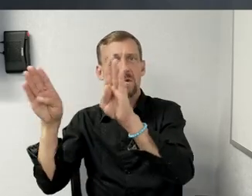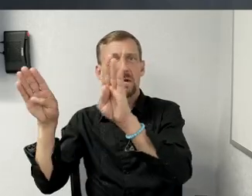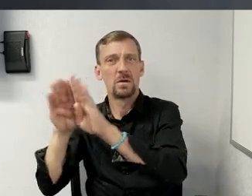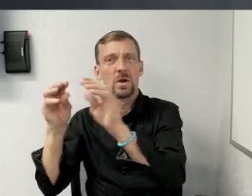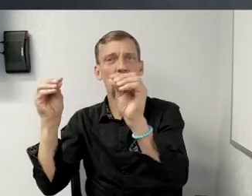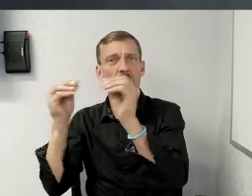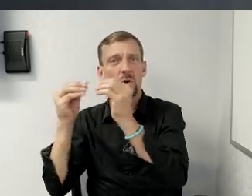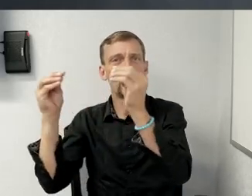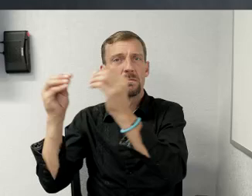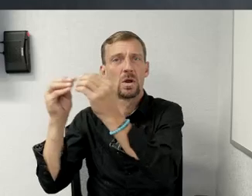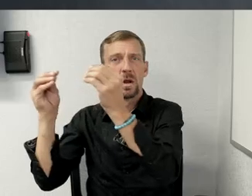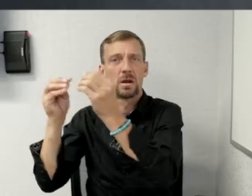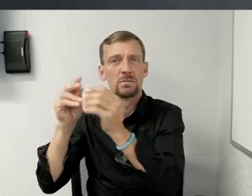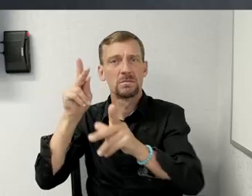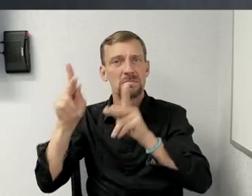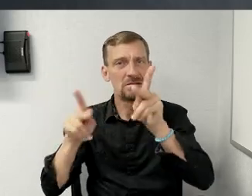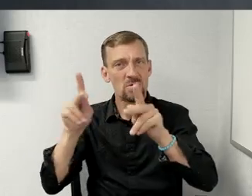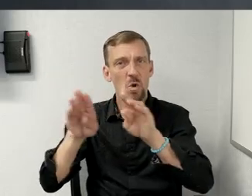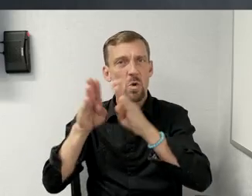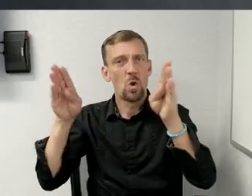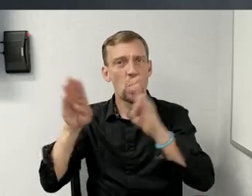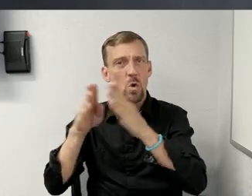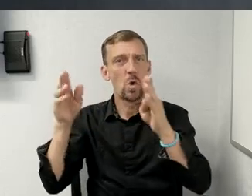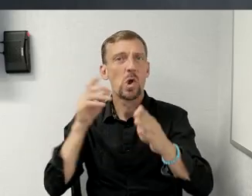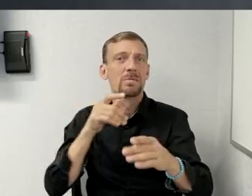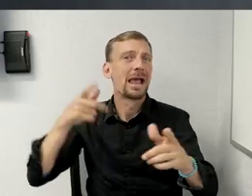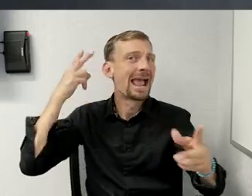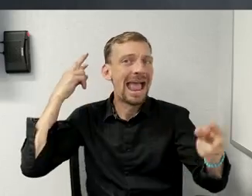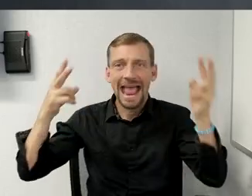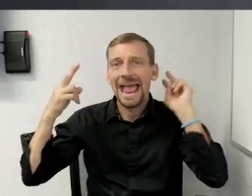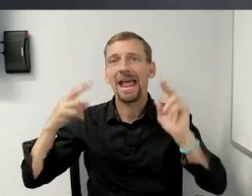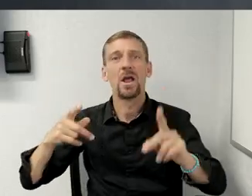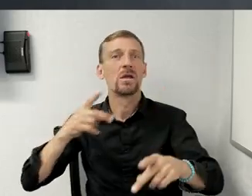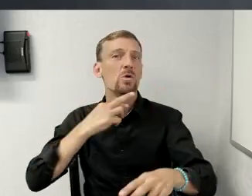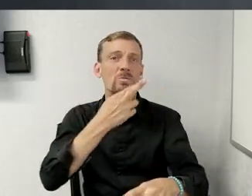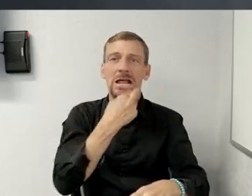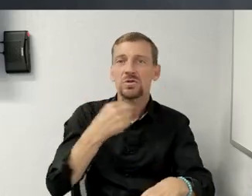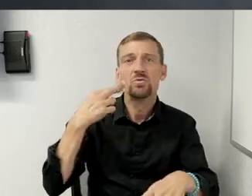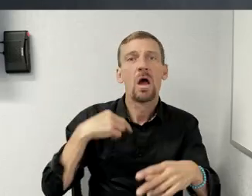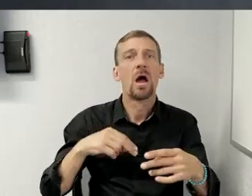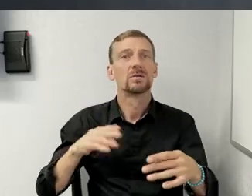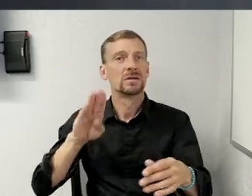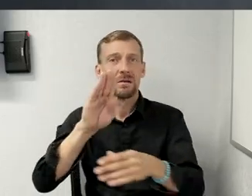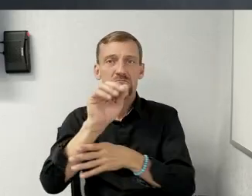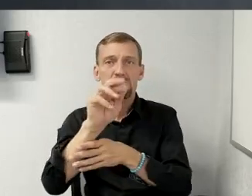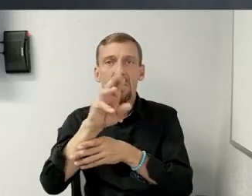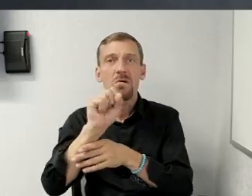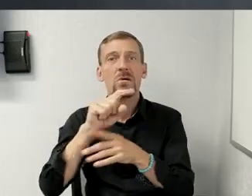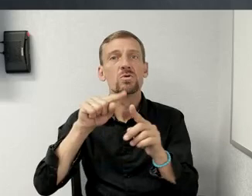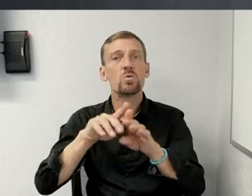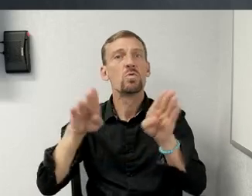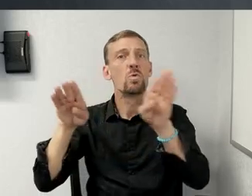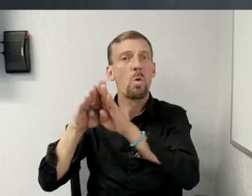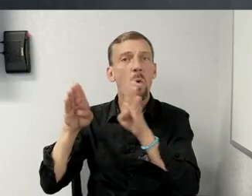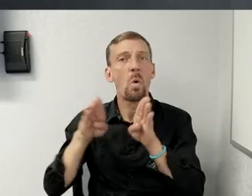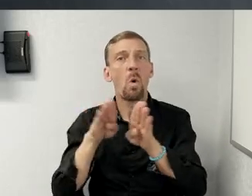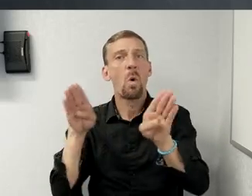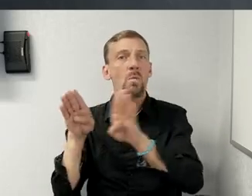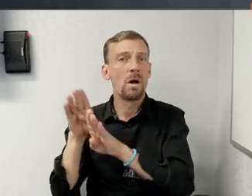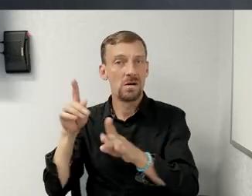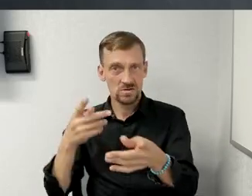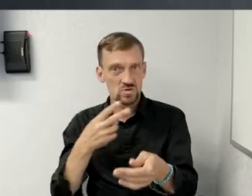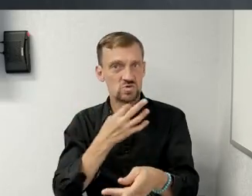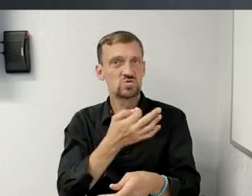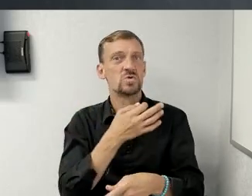more and more businesses, salons, restaurants, bars, things of that nature to open. Although the